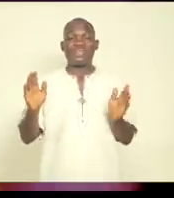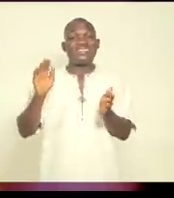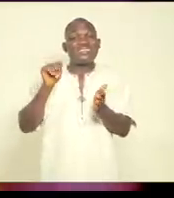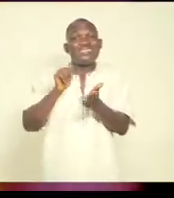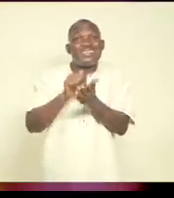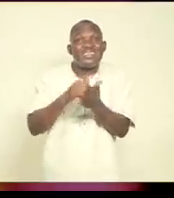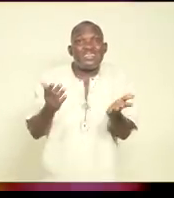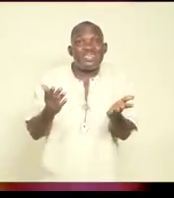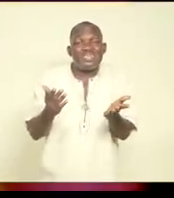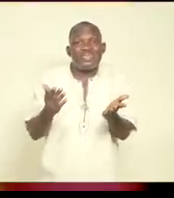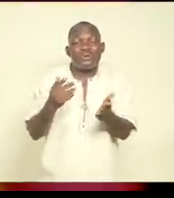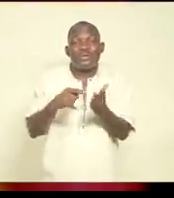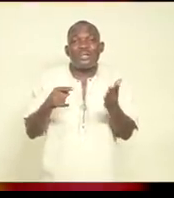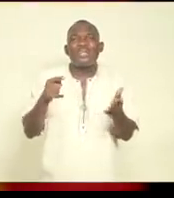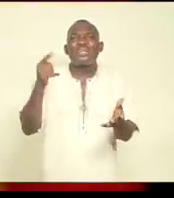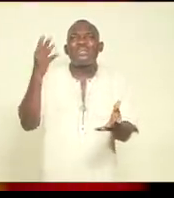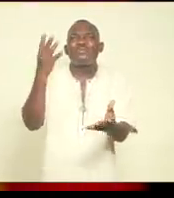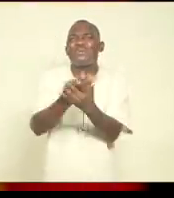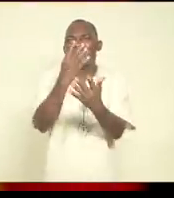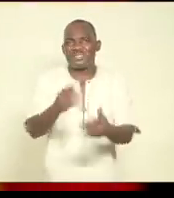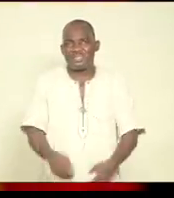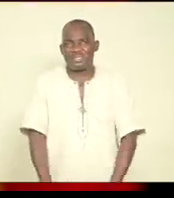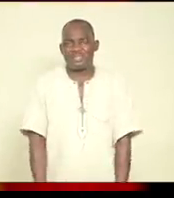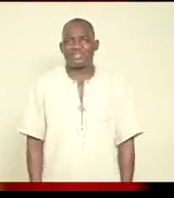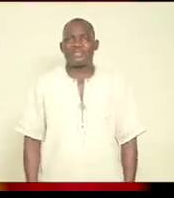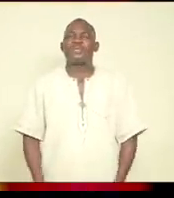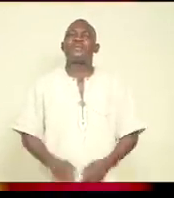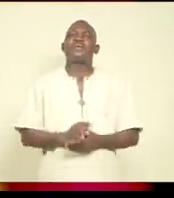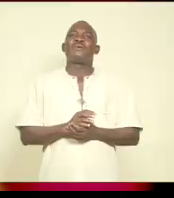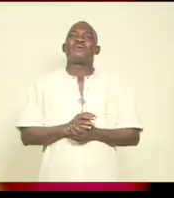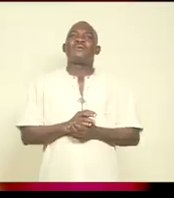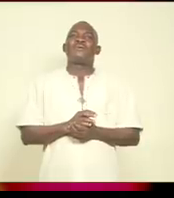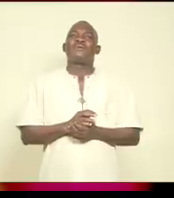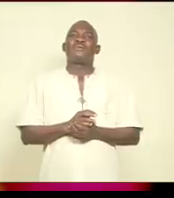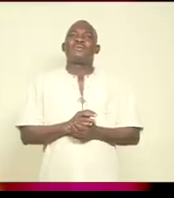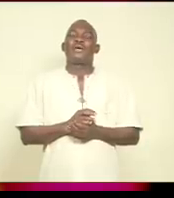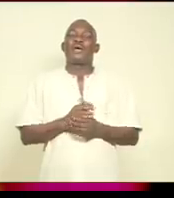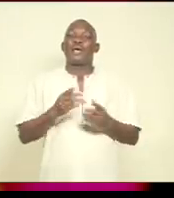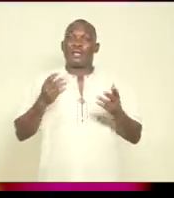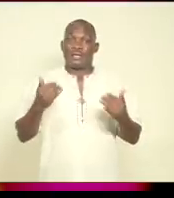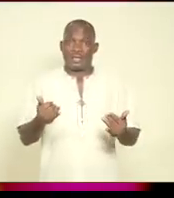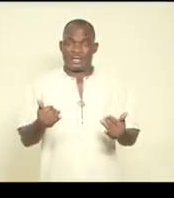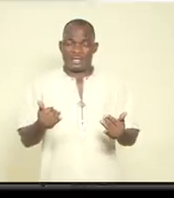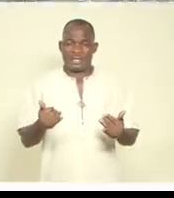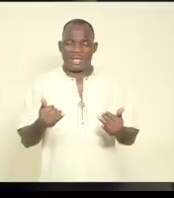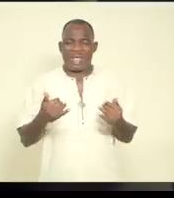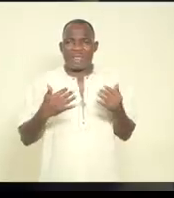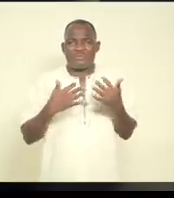intimidation. A virus that has eaten into the very fabric of our